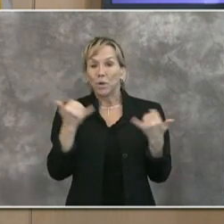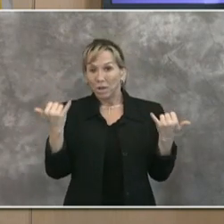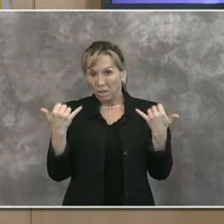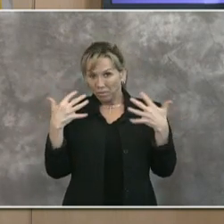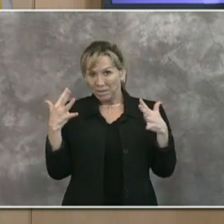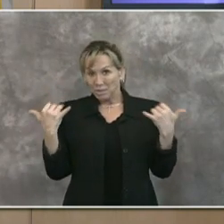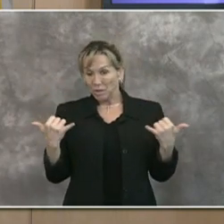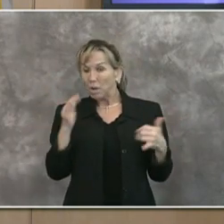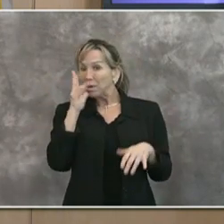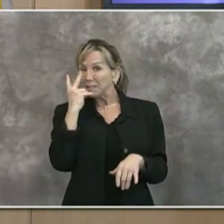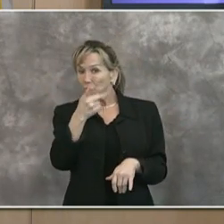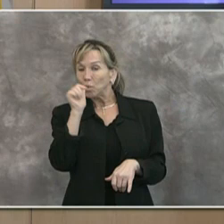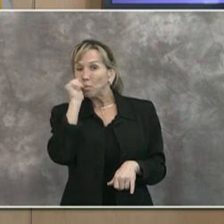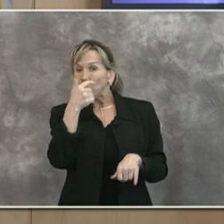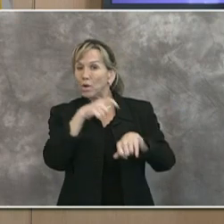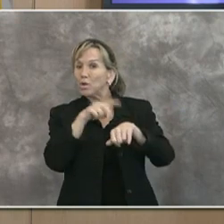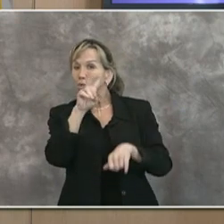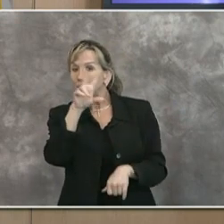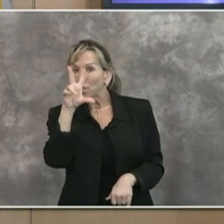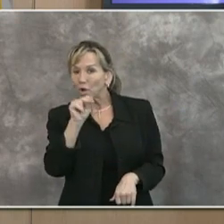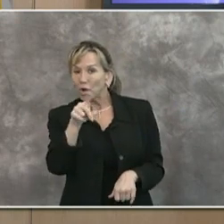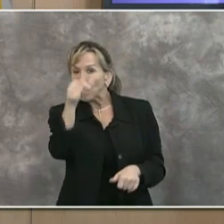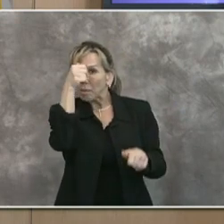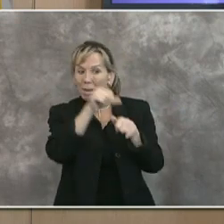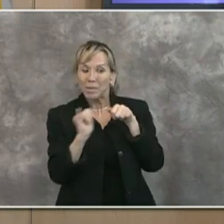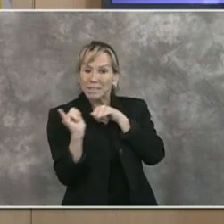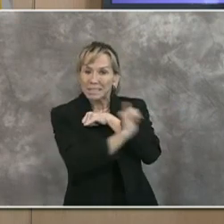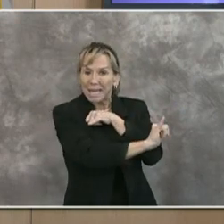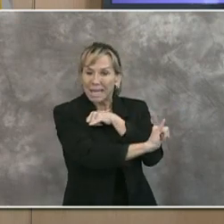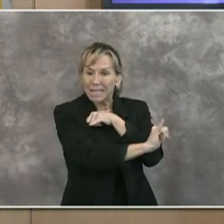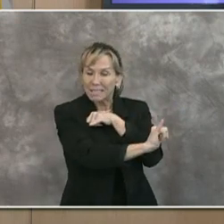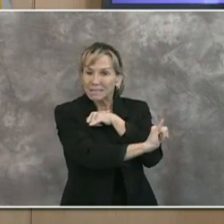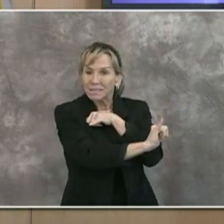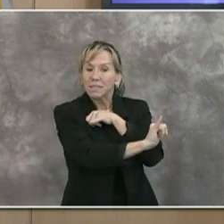forward to seeing you tomorrow at 2:30. And again, stay in place,